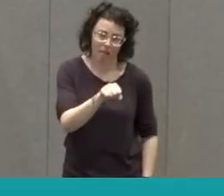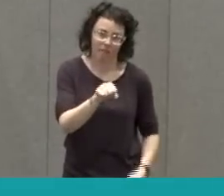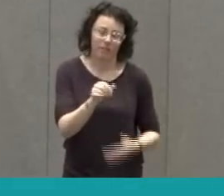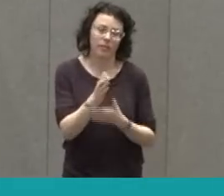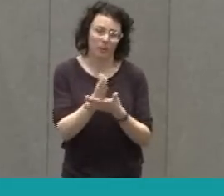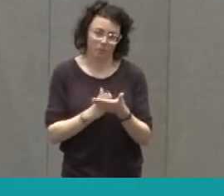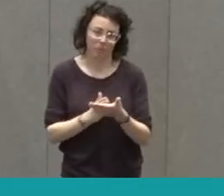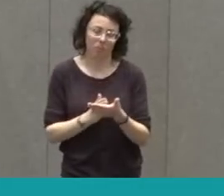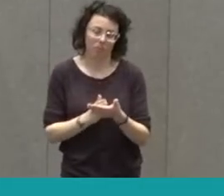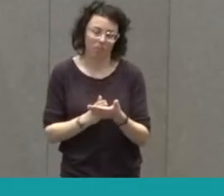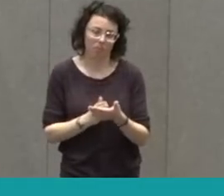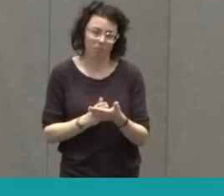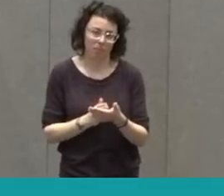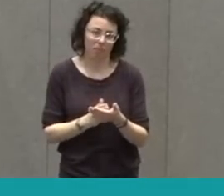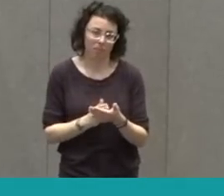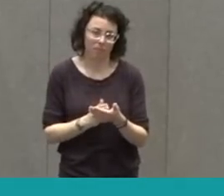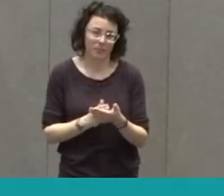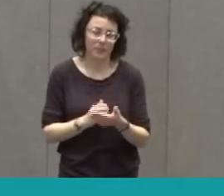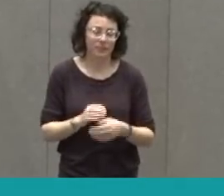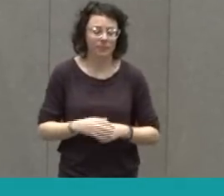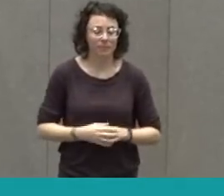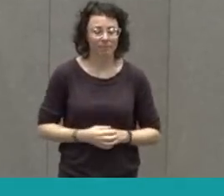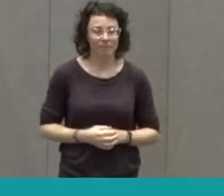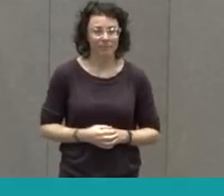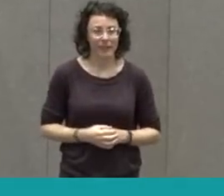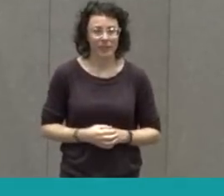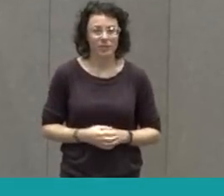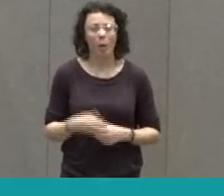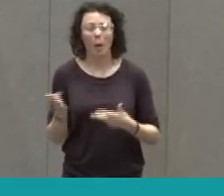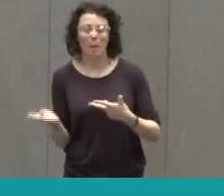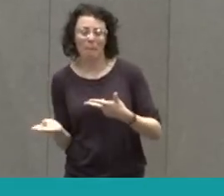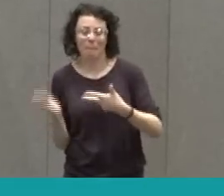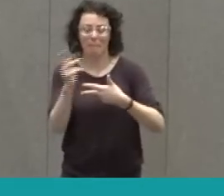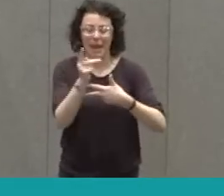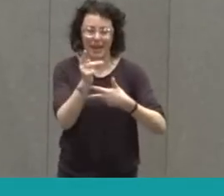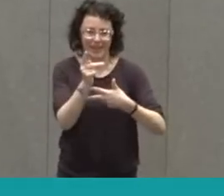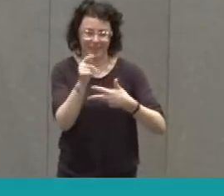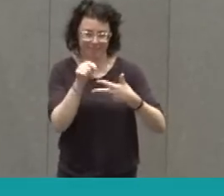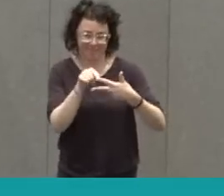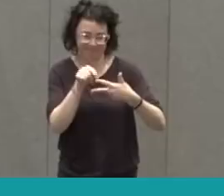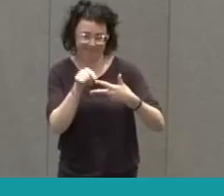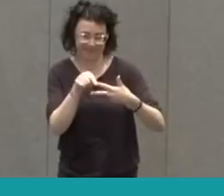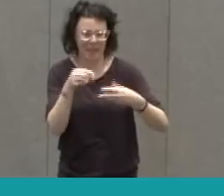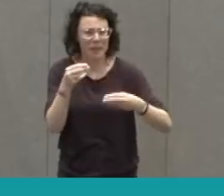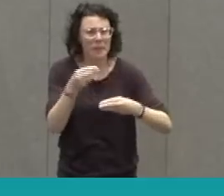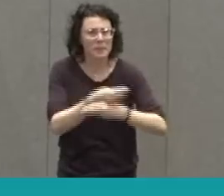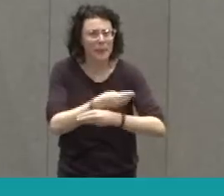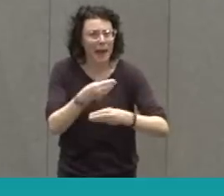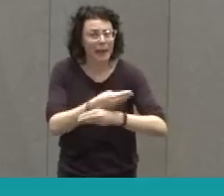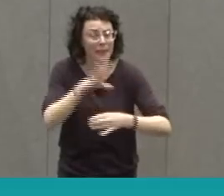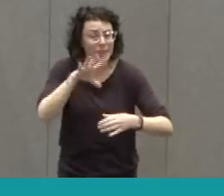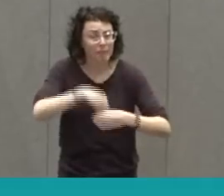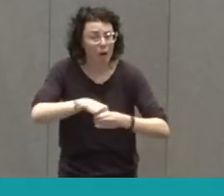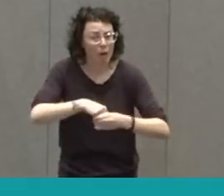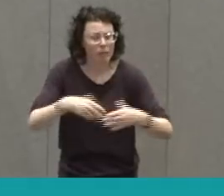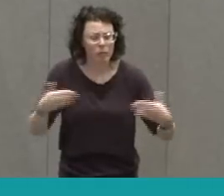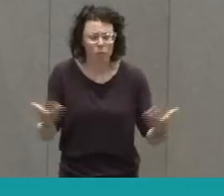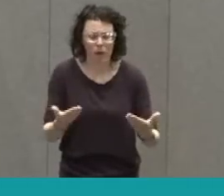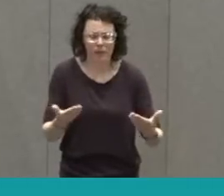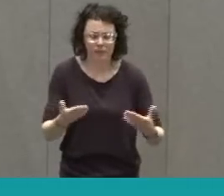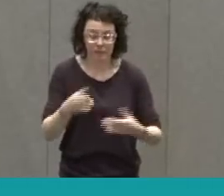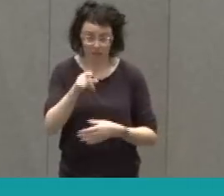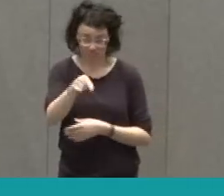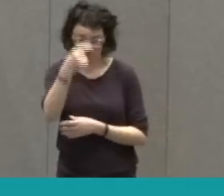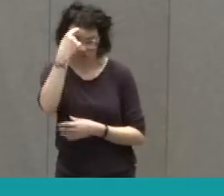think about the math involved in this. So what do you think we're going to be doing with the math involved in